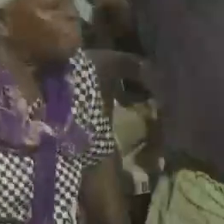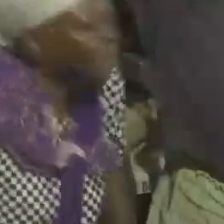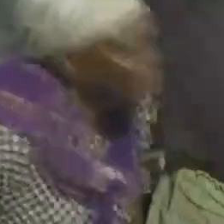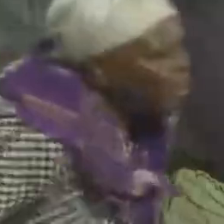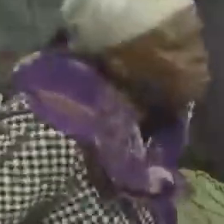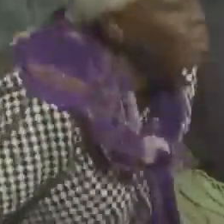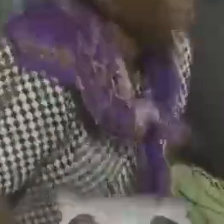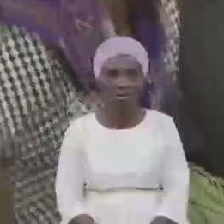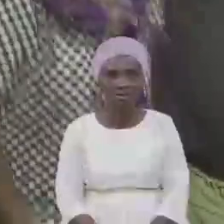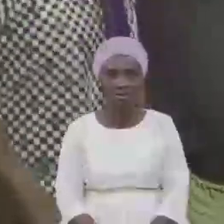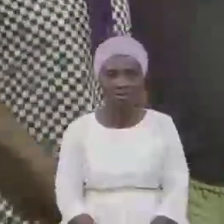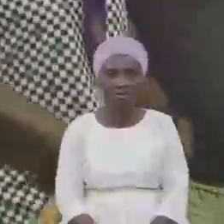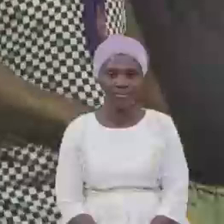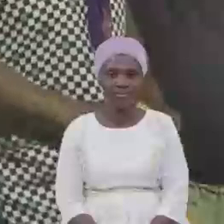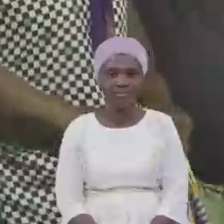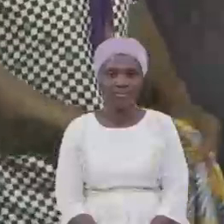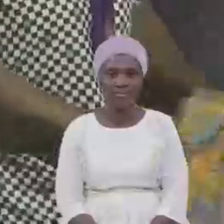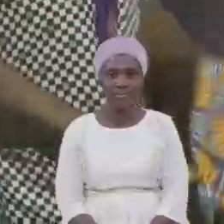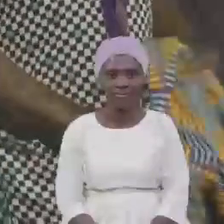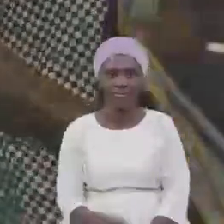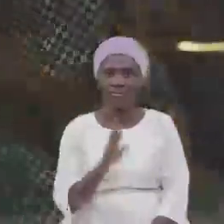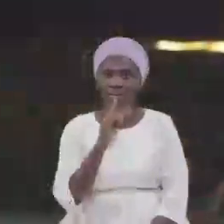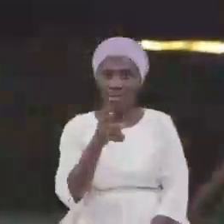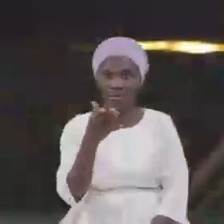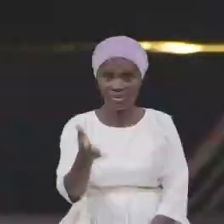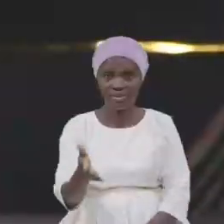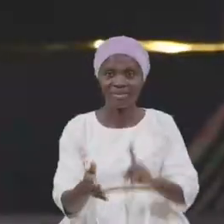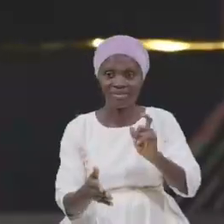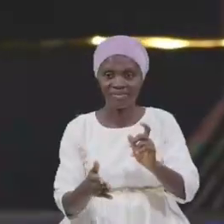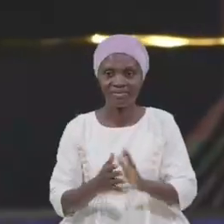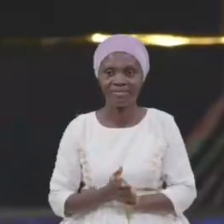today. Are you there?